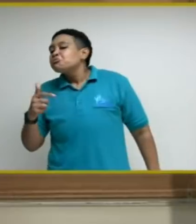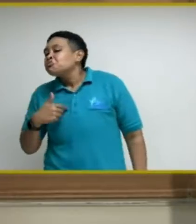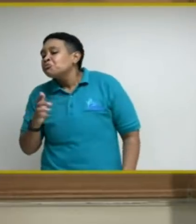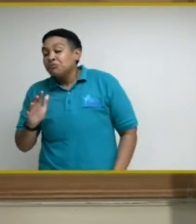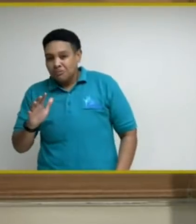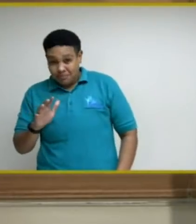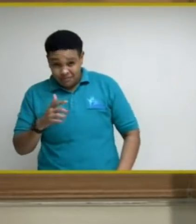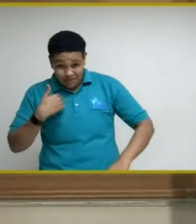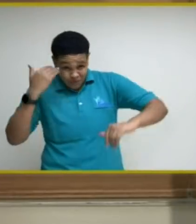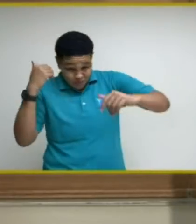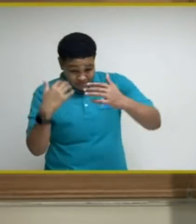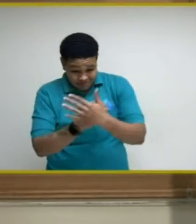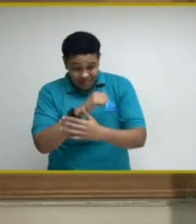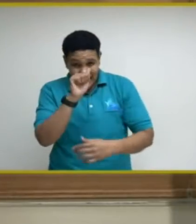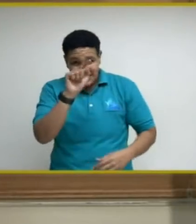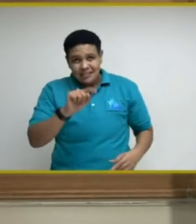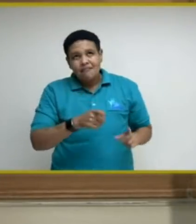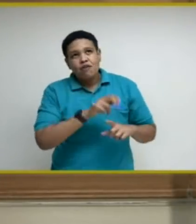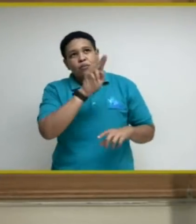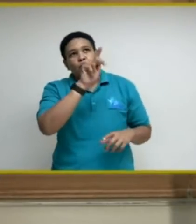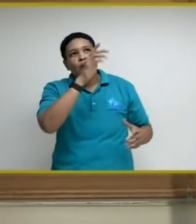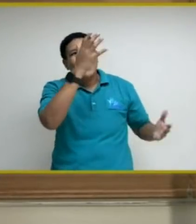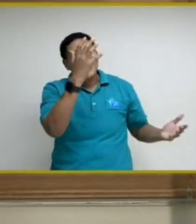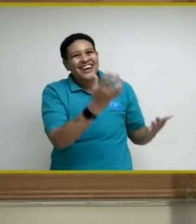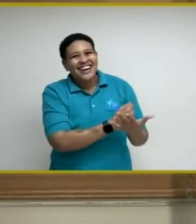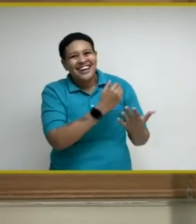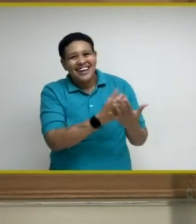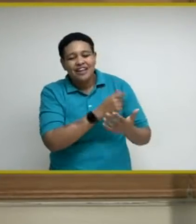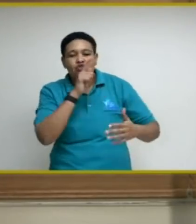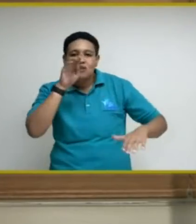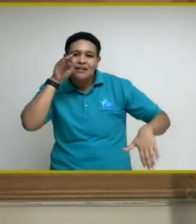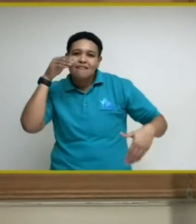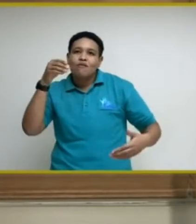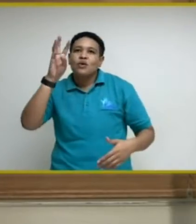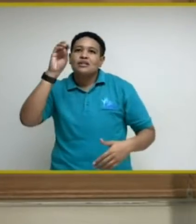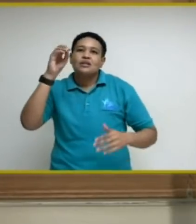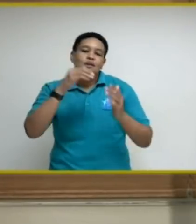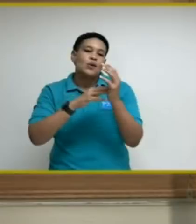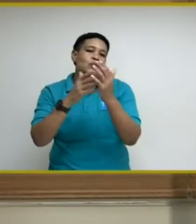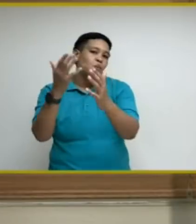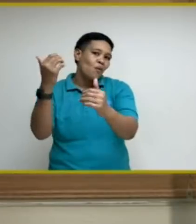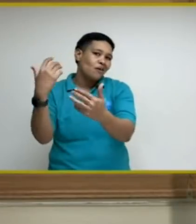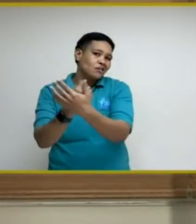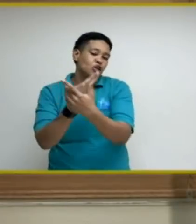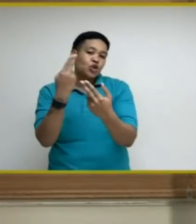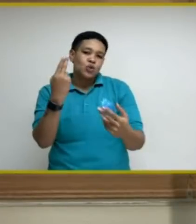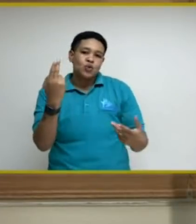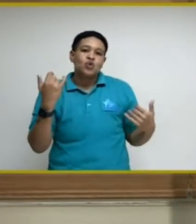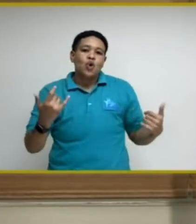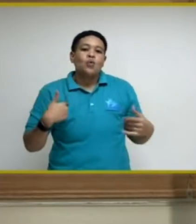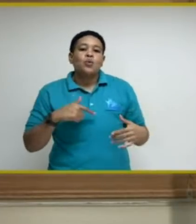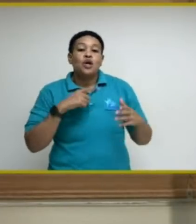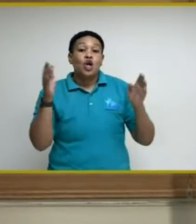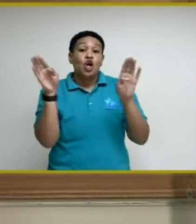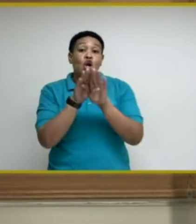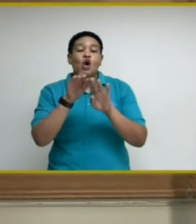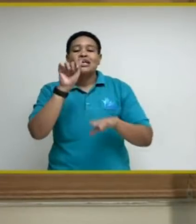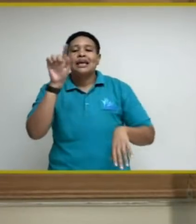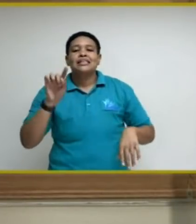the AstraZeneca batch from the UK to focus on that vaccine. Now that we are at the close